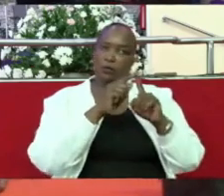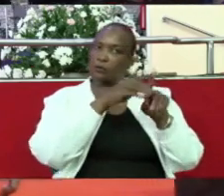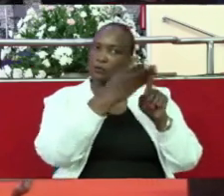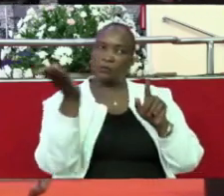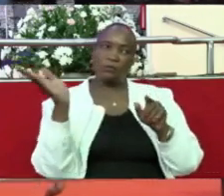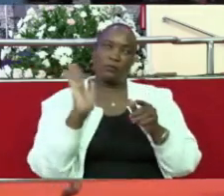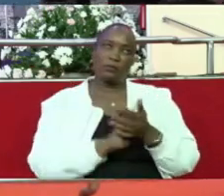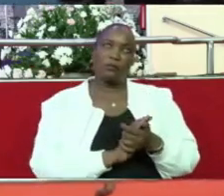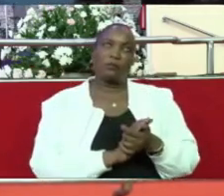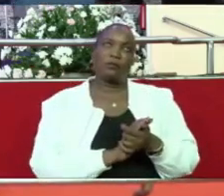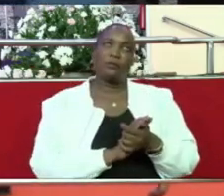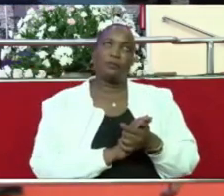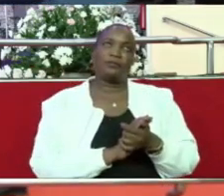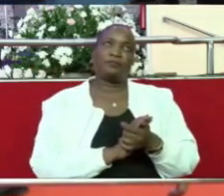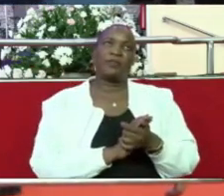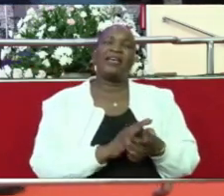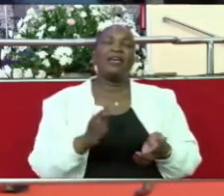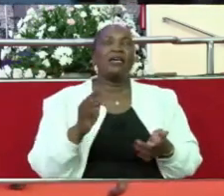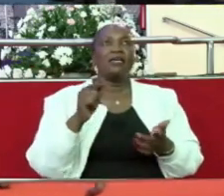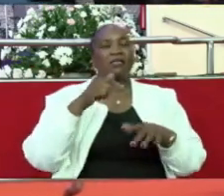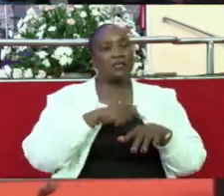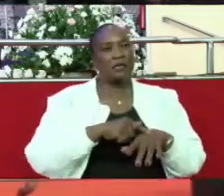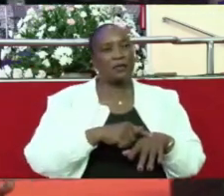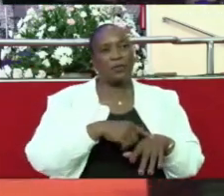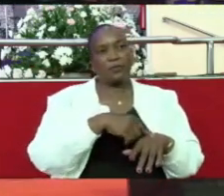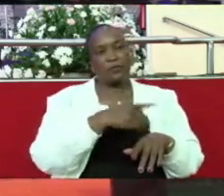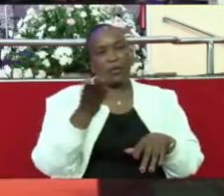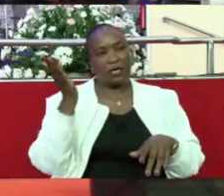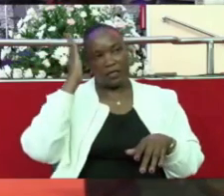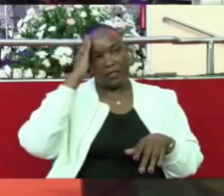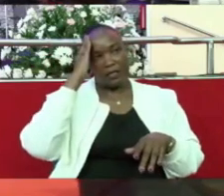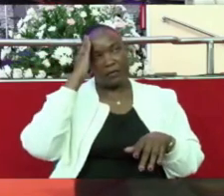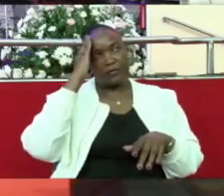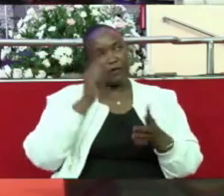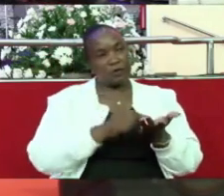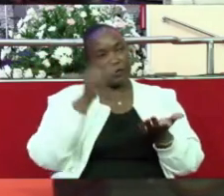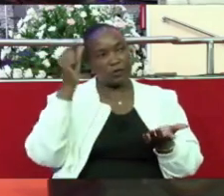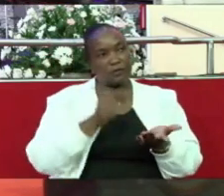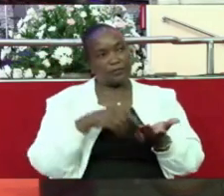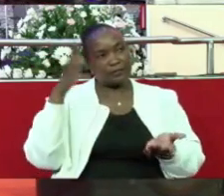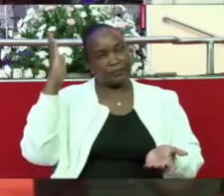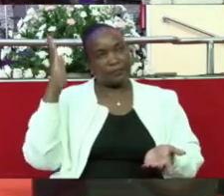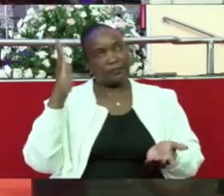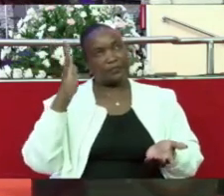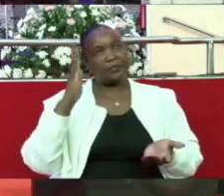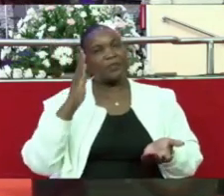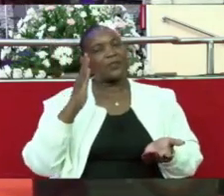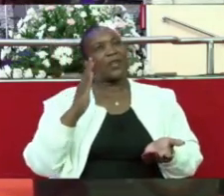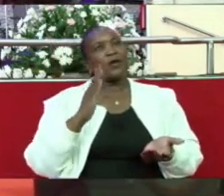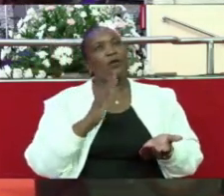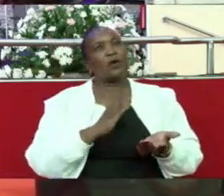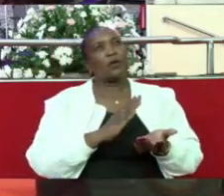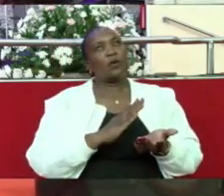us, ukidhania kuhusu neema ile Mungu anakupa, then it becomes like bodyguards watching over VVIPs. Yaani inakuwa ni kama wale walinzi